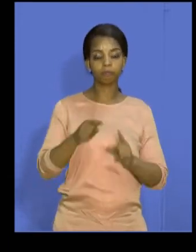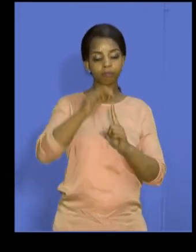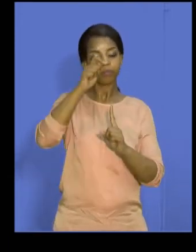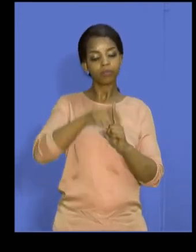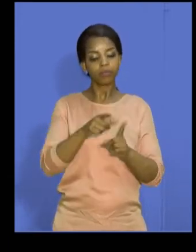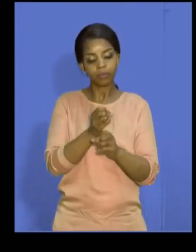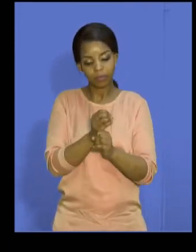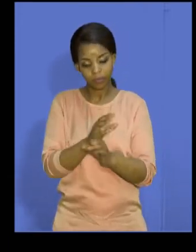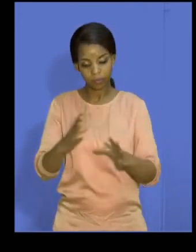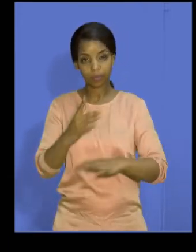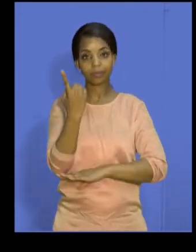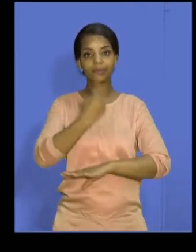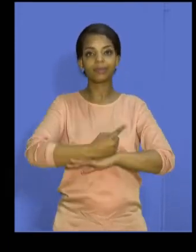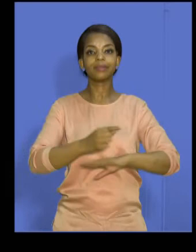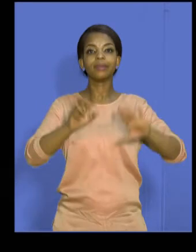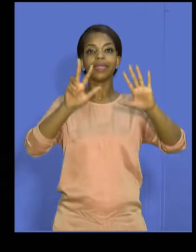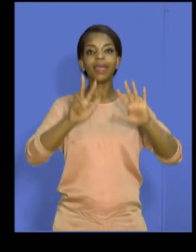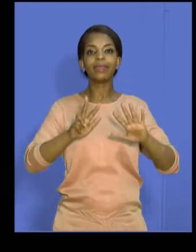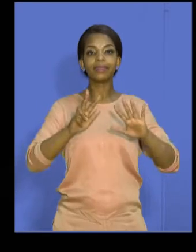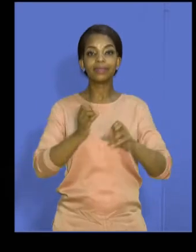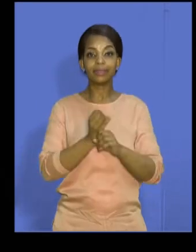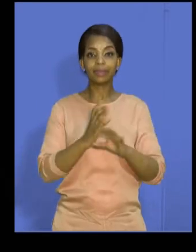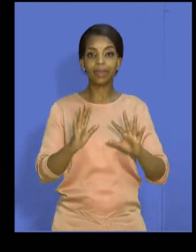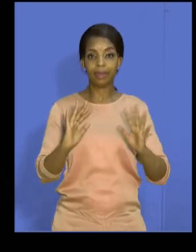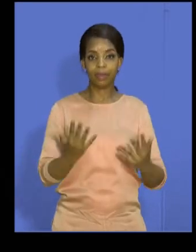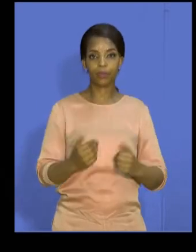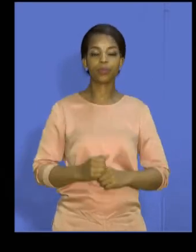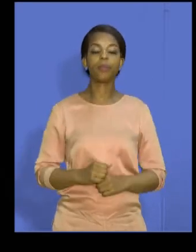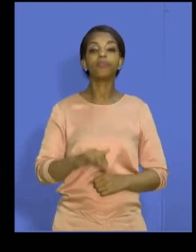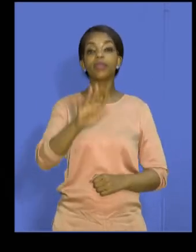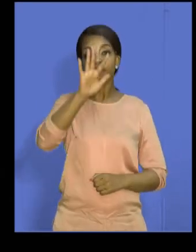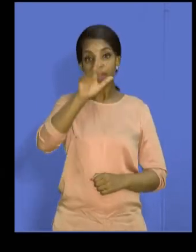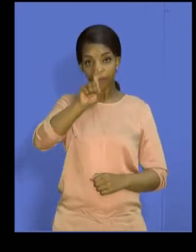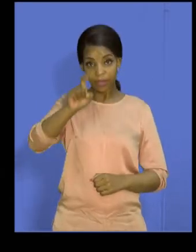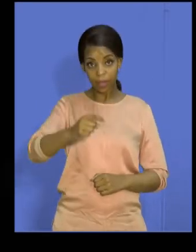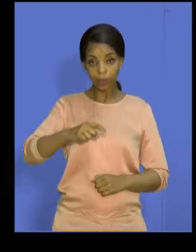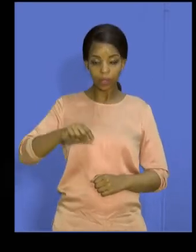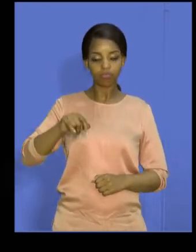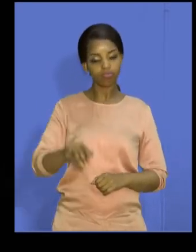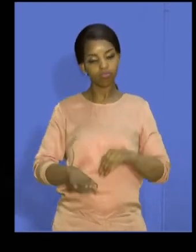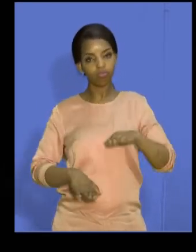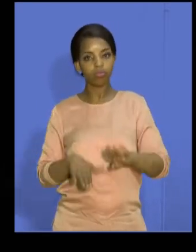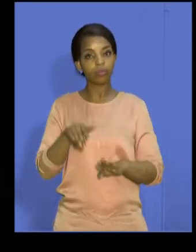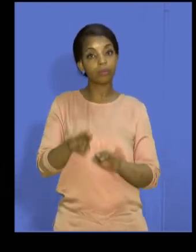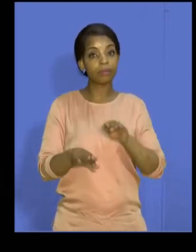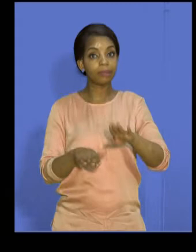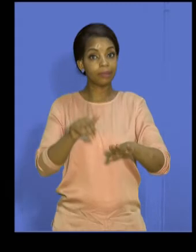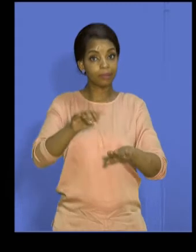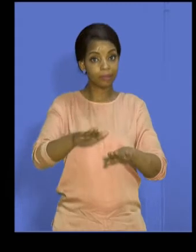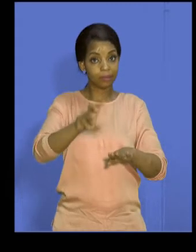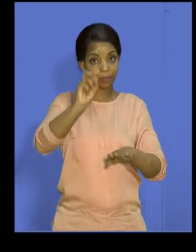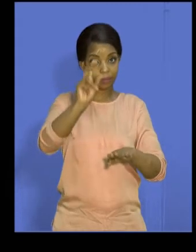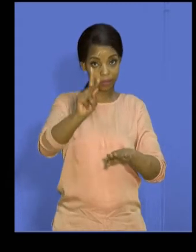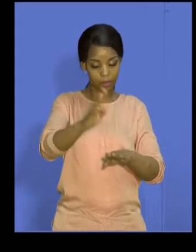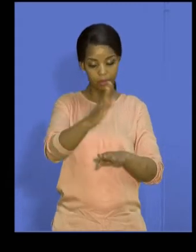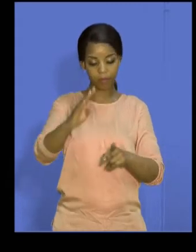with 5,000 steps, and then on day 9 they went to 5.1. On